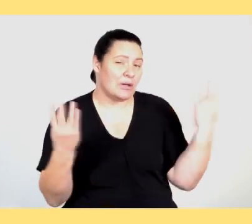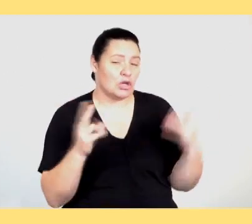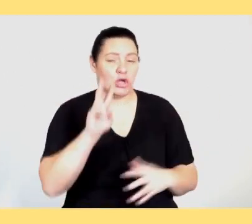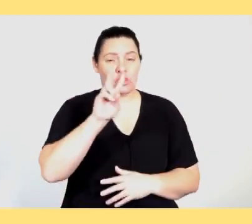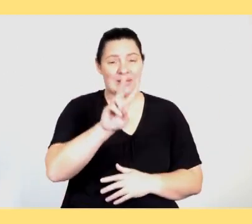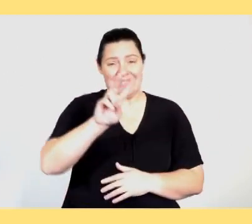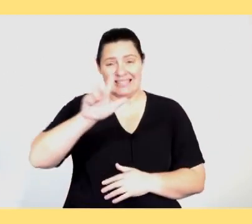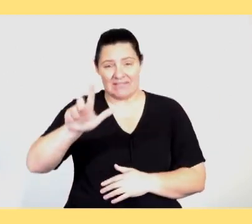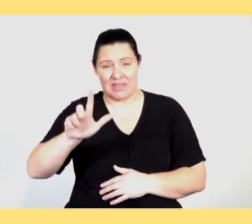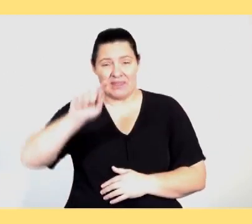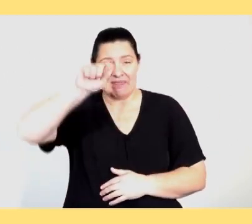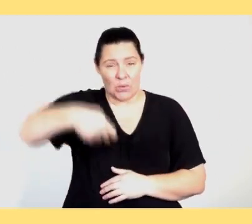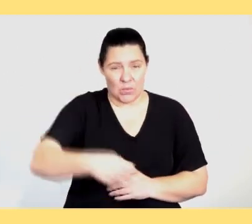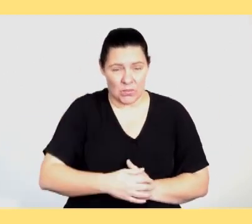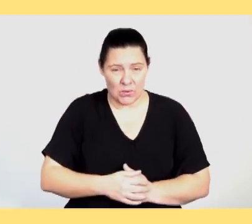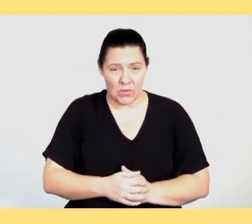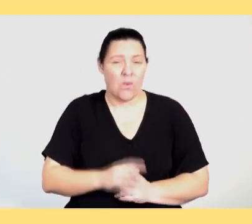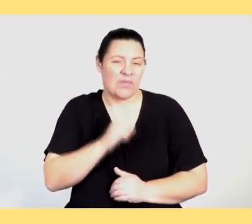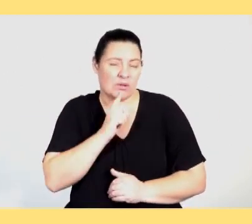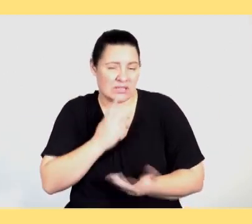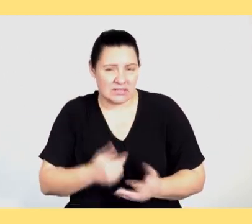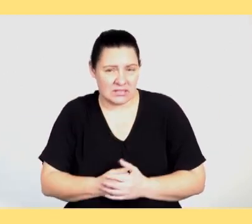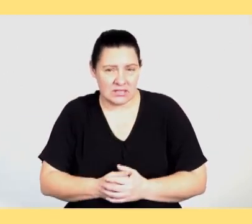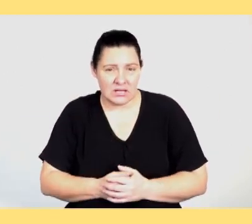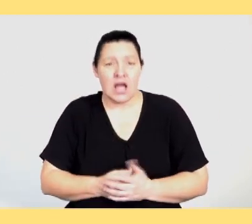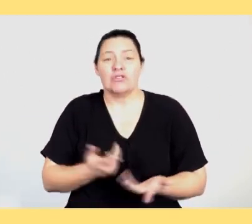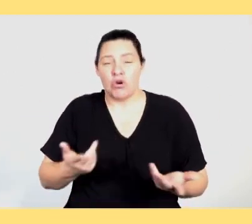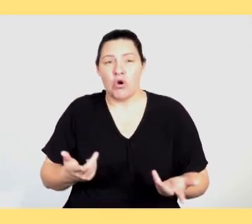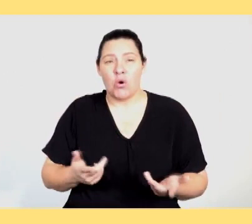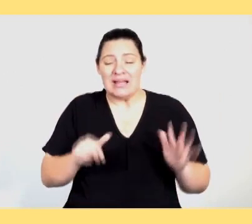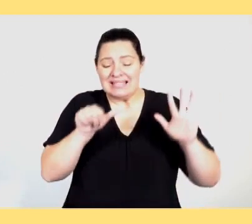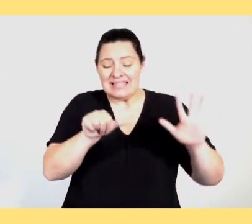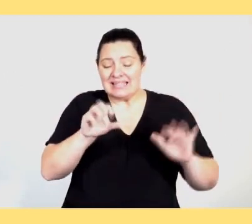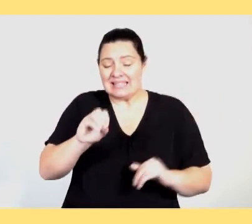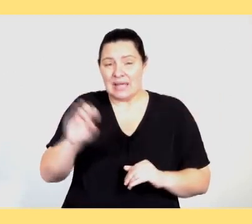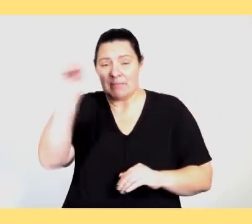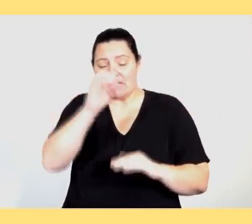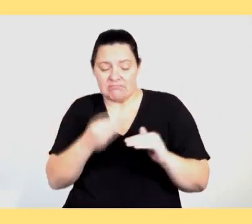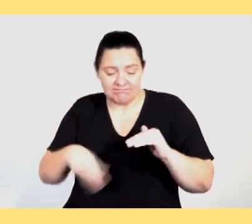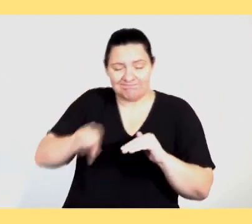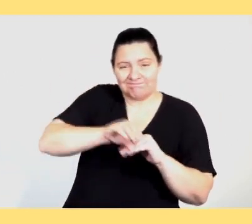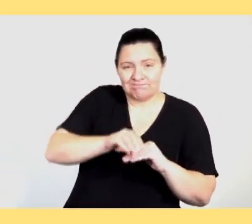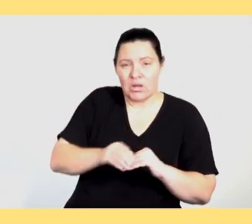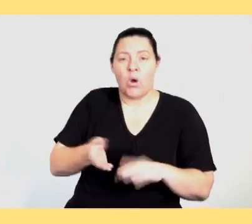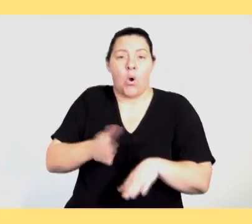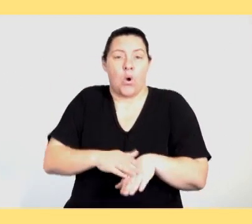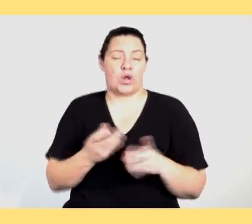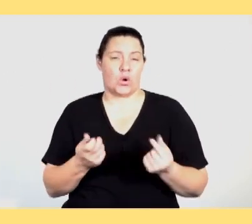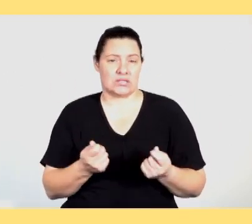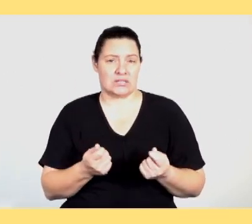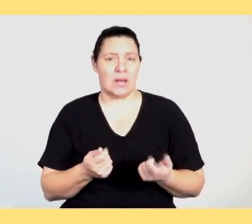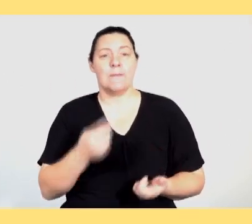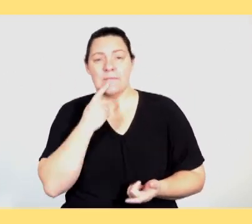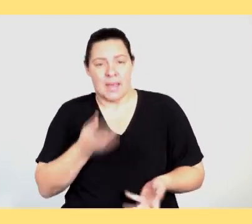for 27,000. And they say these goods were sold at 60% markup on cost. So that